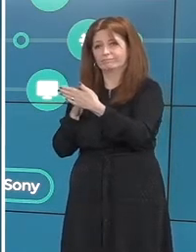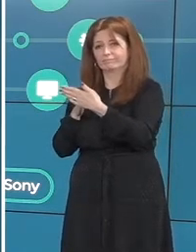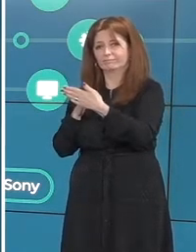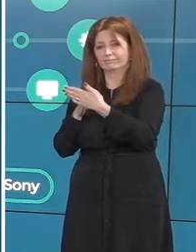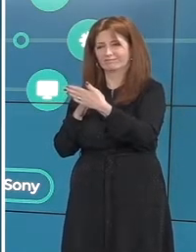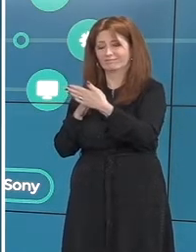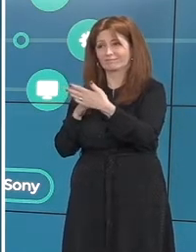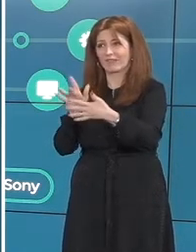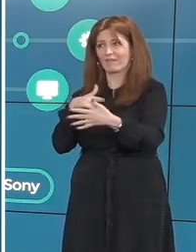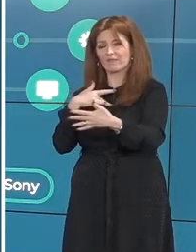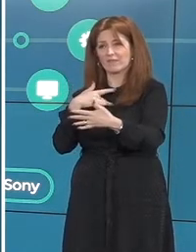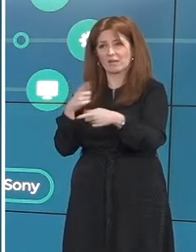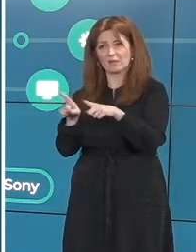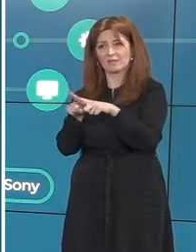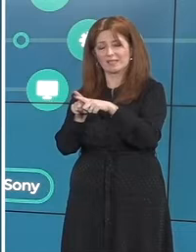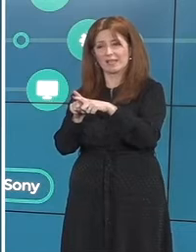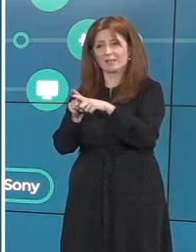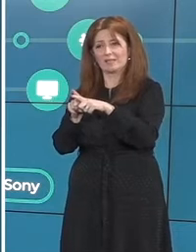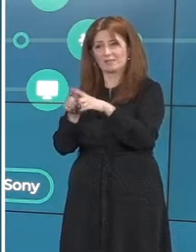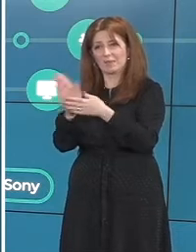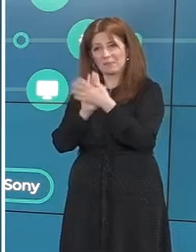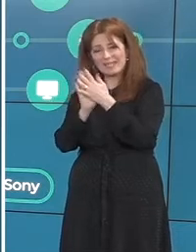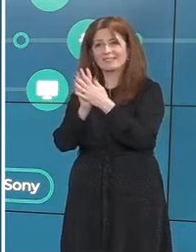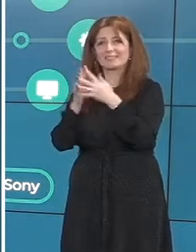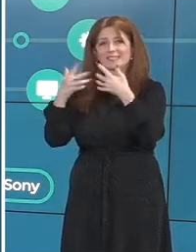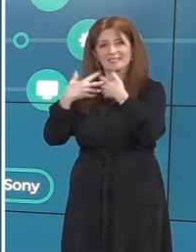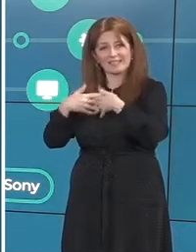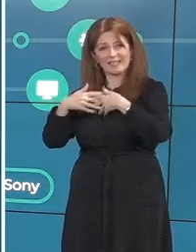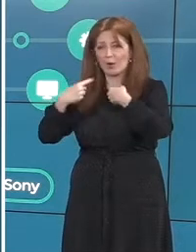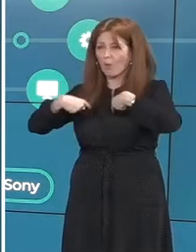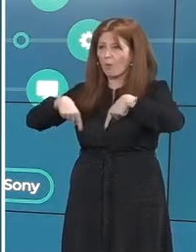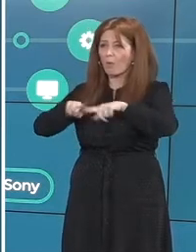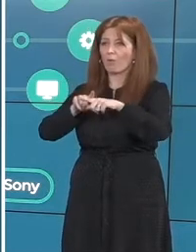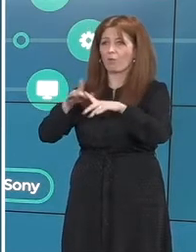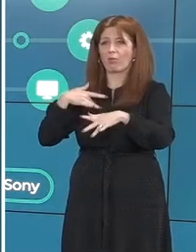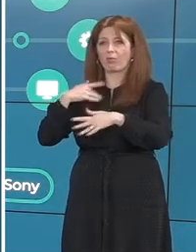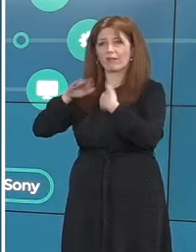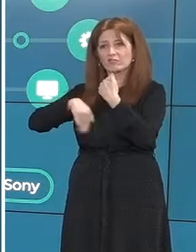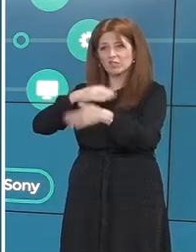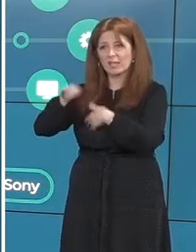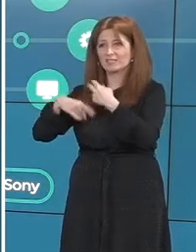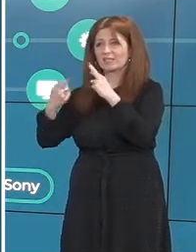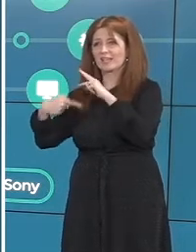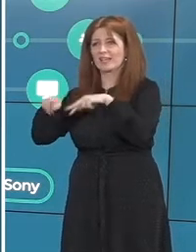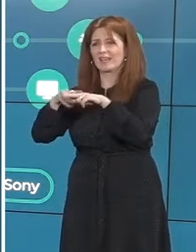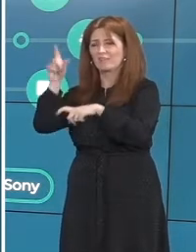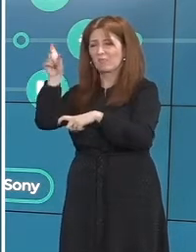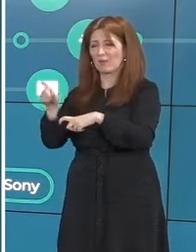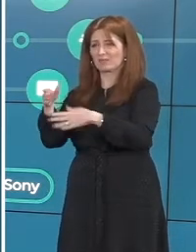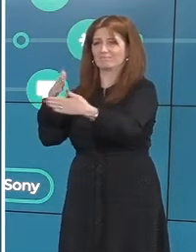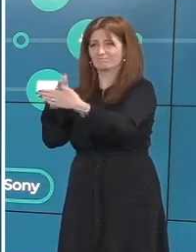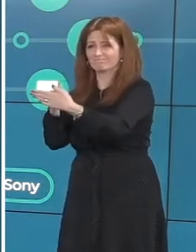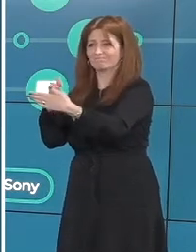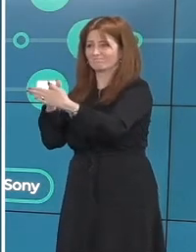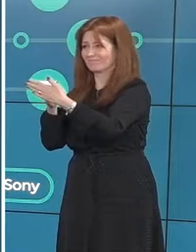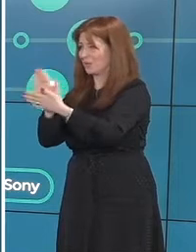means to me, you know, that this is, your technology, all of our technologies can be life-changing. And if someone reaches a point where they can't do